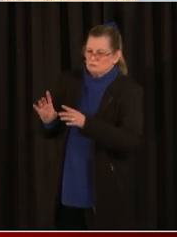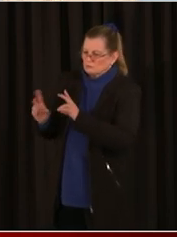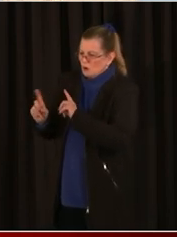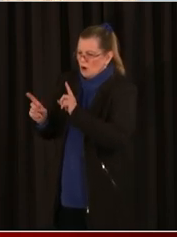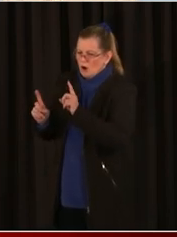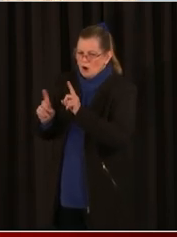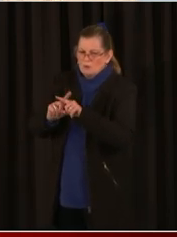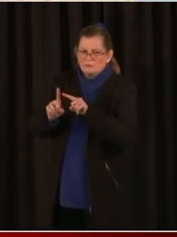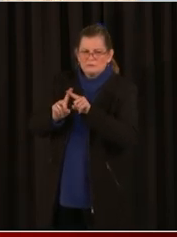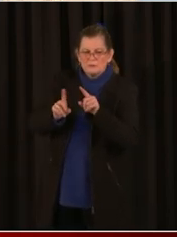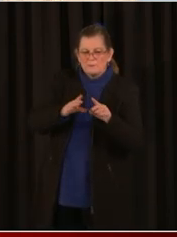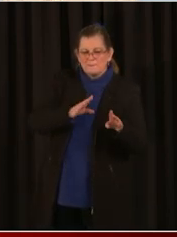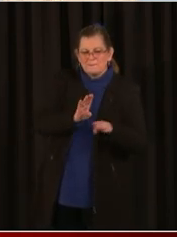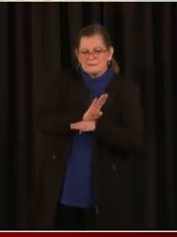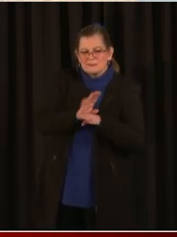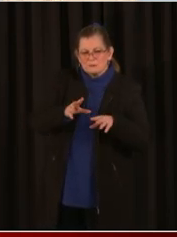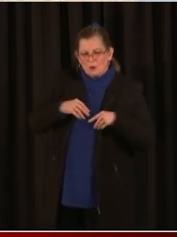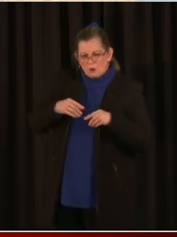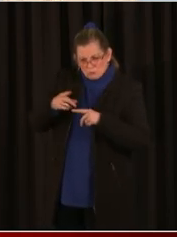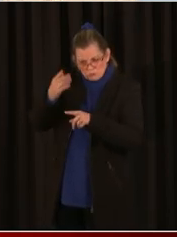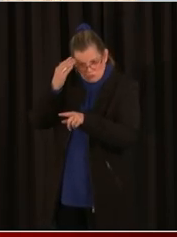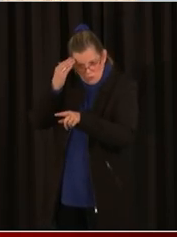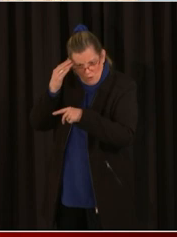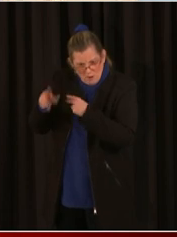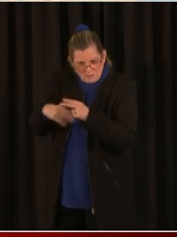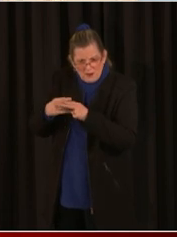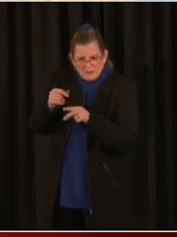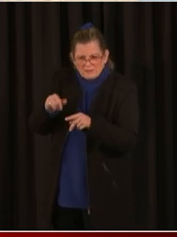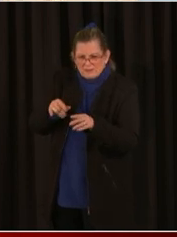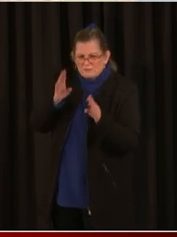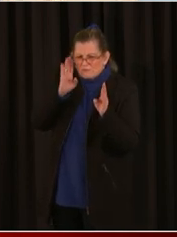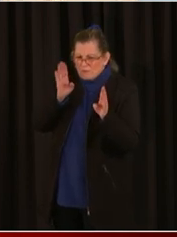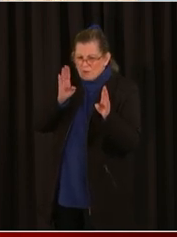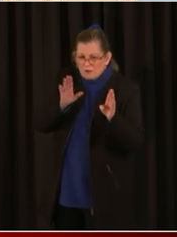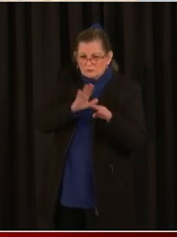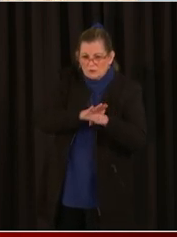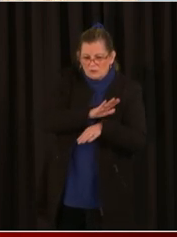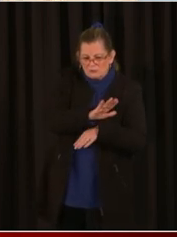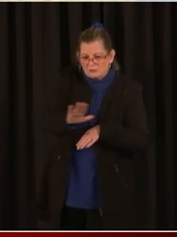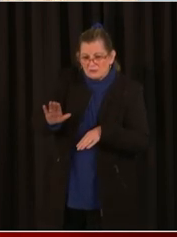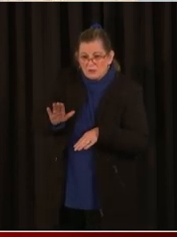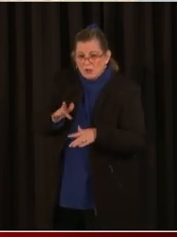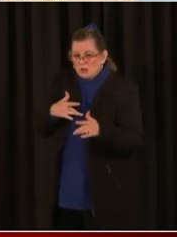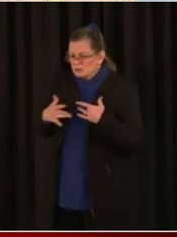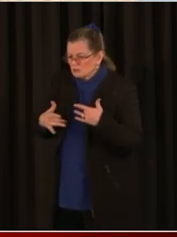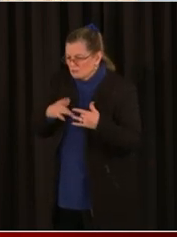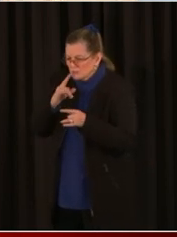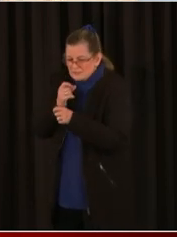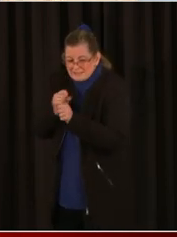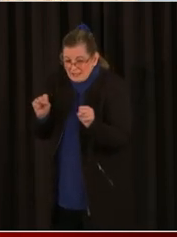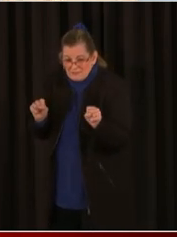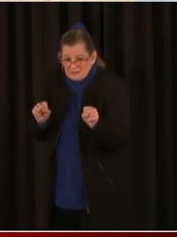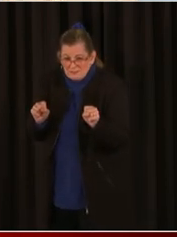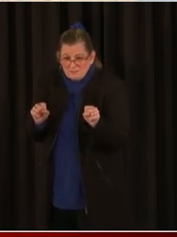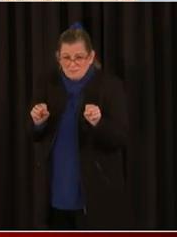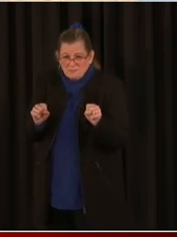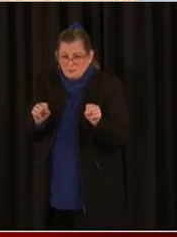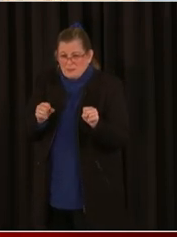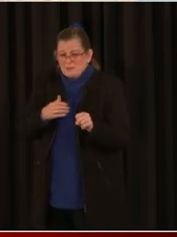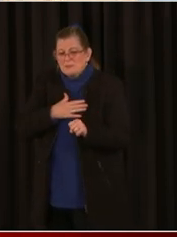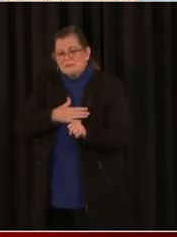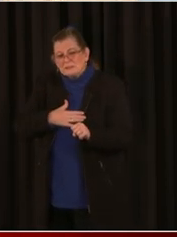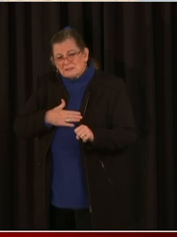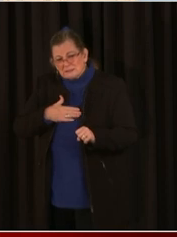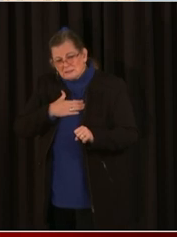sure that he was focused on their concerns. But we're asking everybody